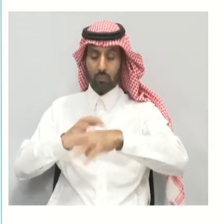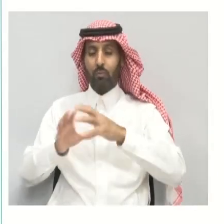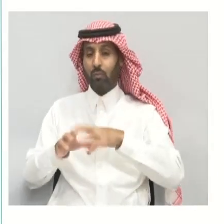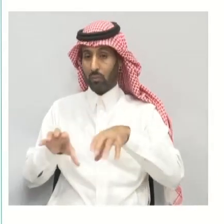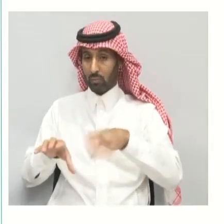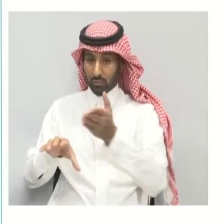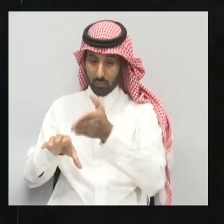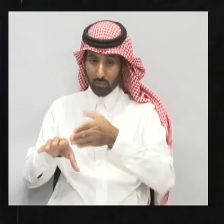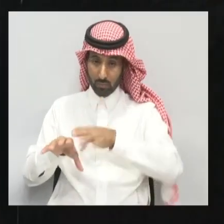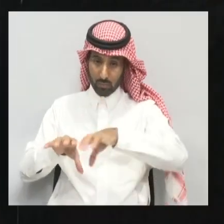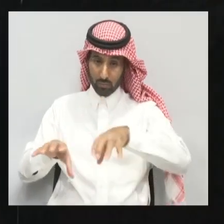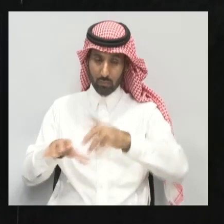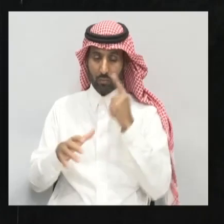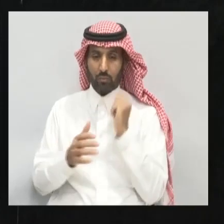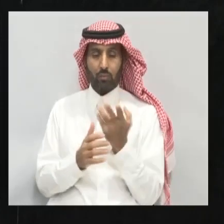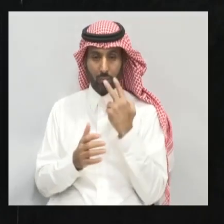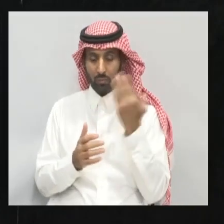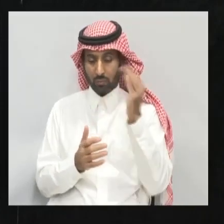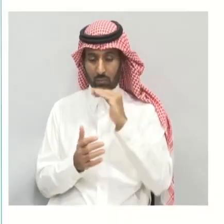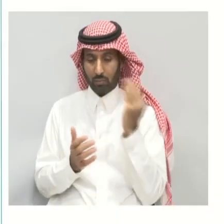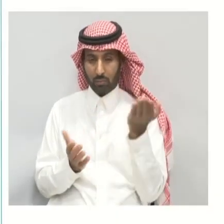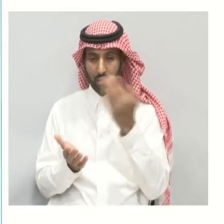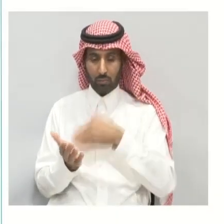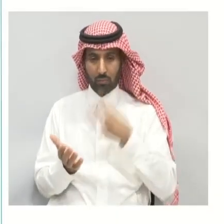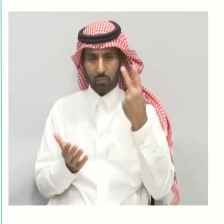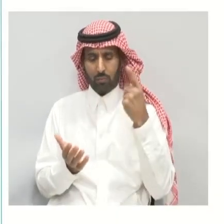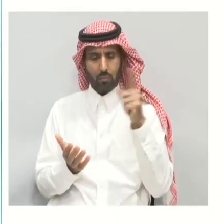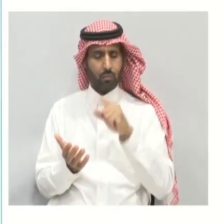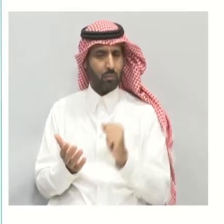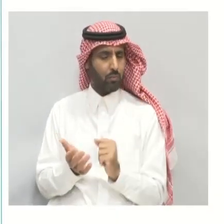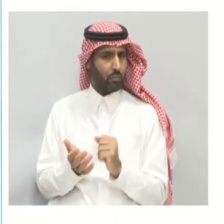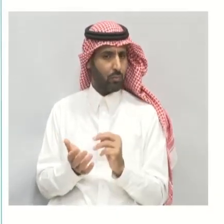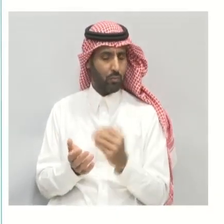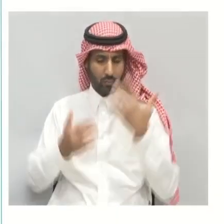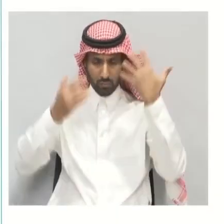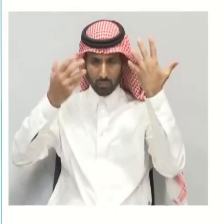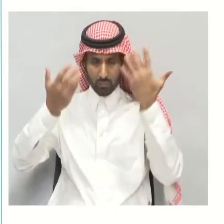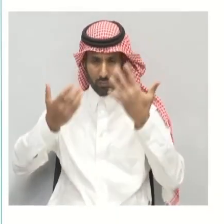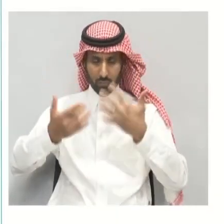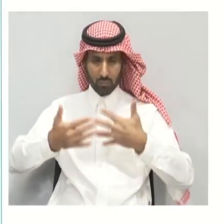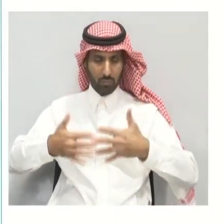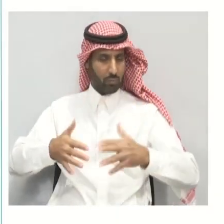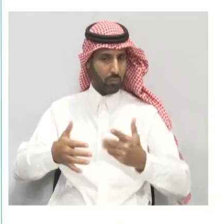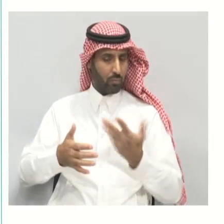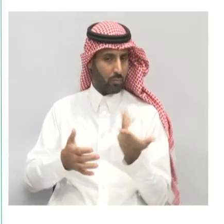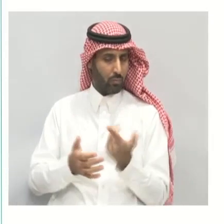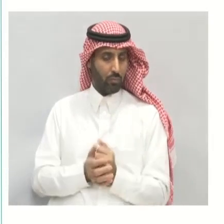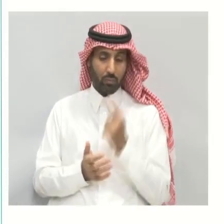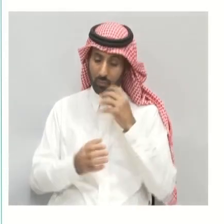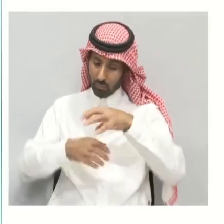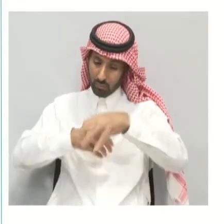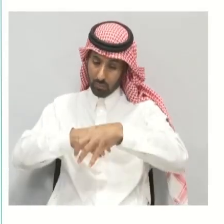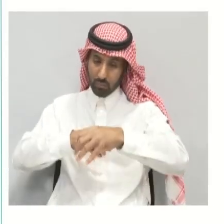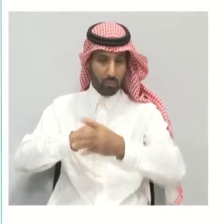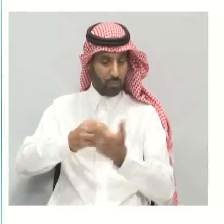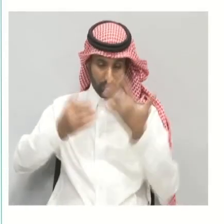Argentina. Now, let's try to answer the second question. The second question said, what is near the